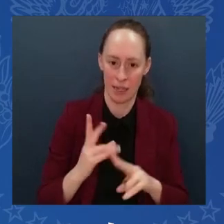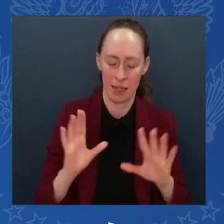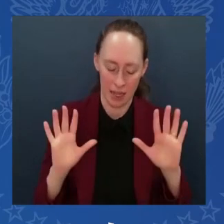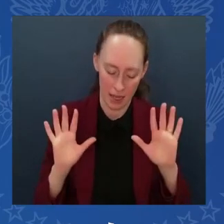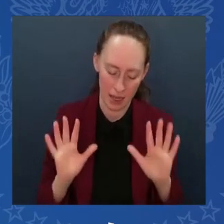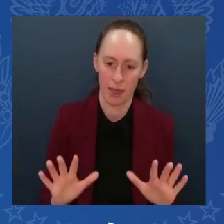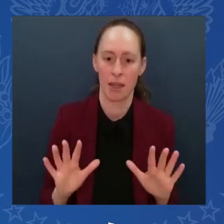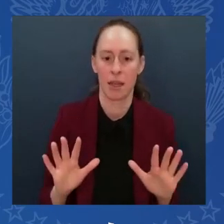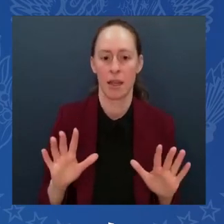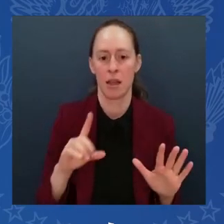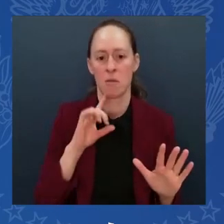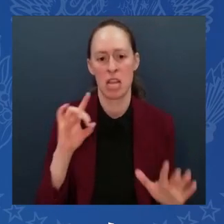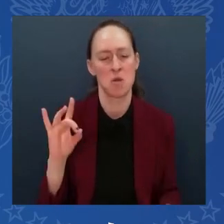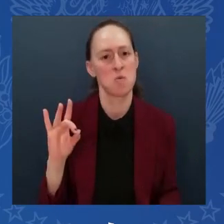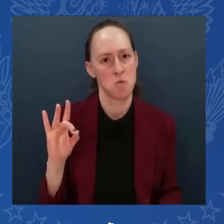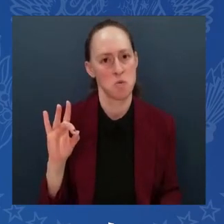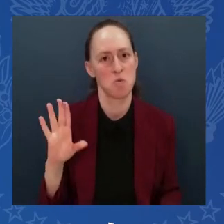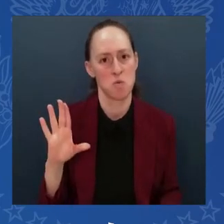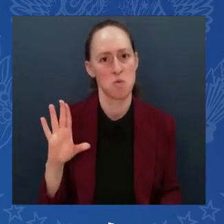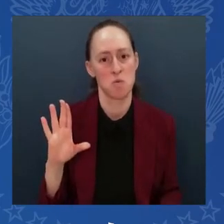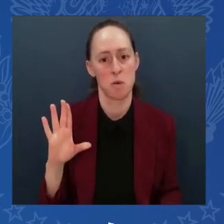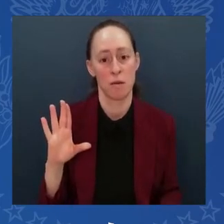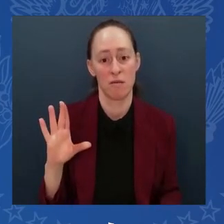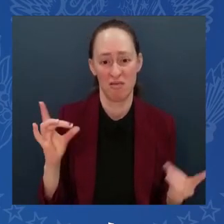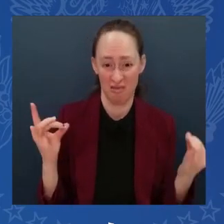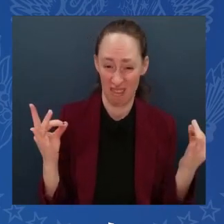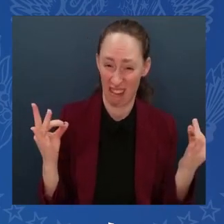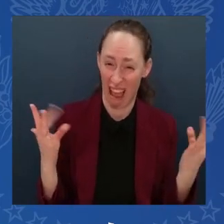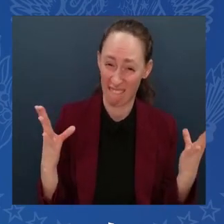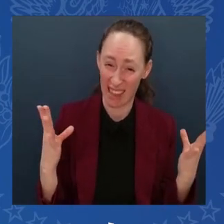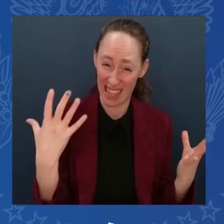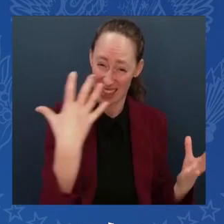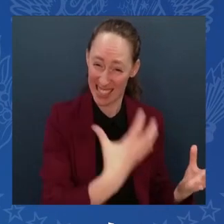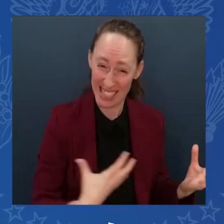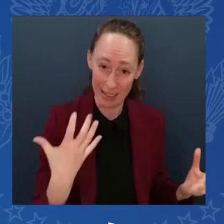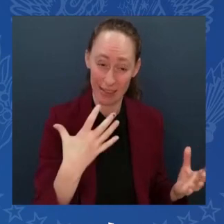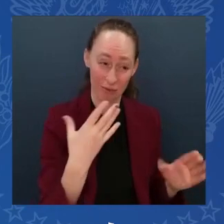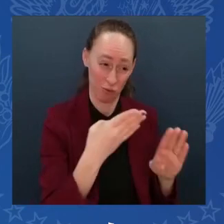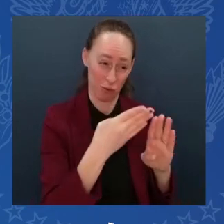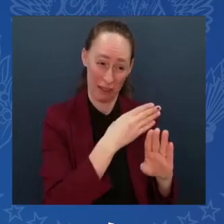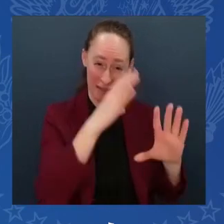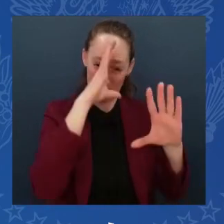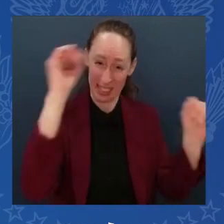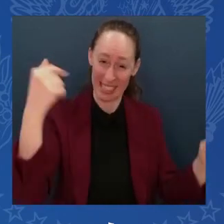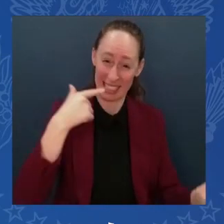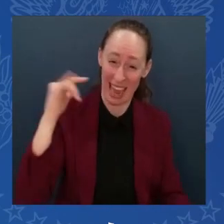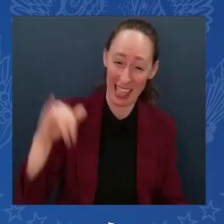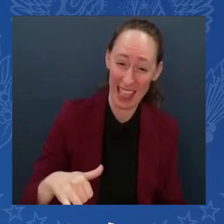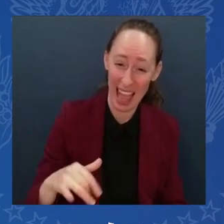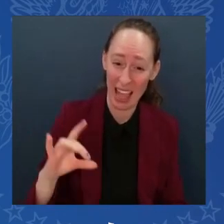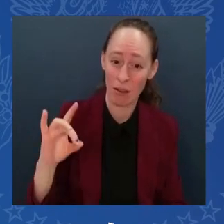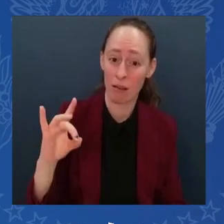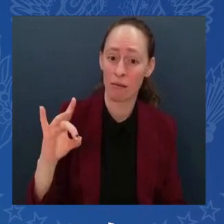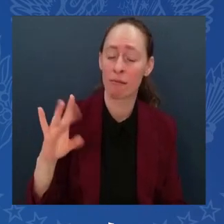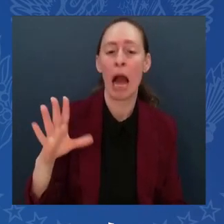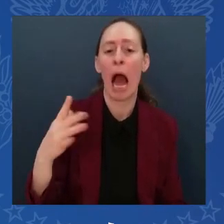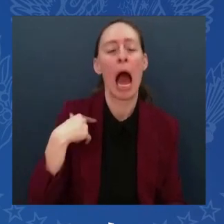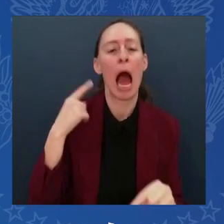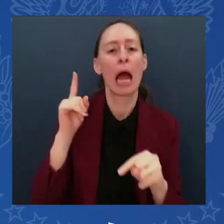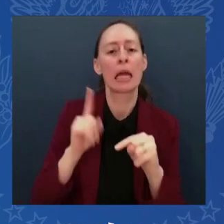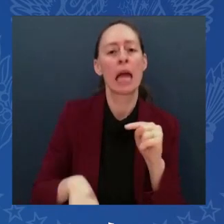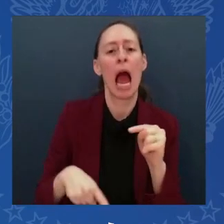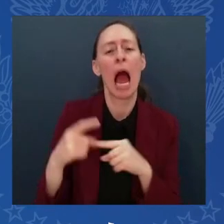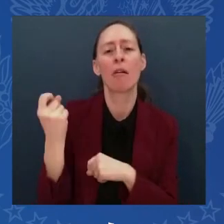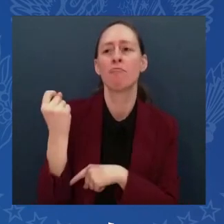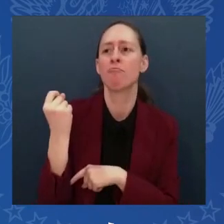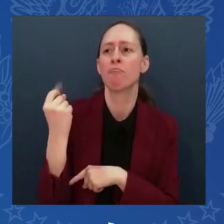outrageous thing for a president to say. I can't fathom from Truman on, they're rolling over in their graves hearing this.